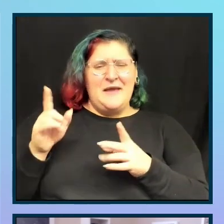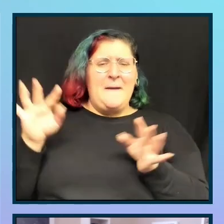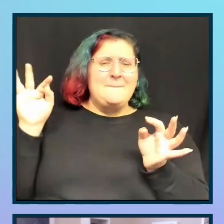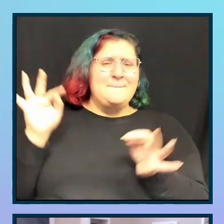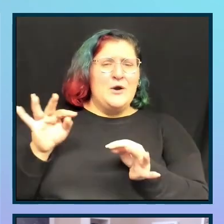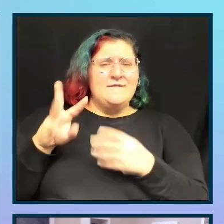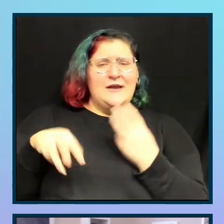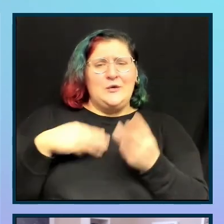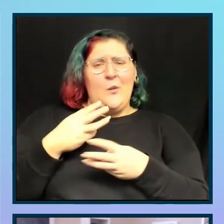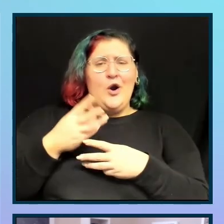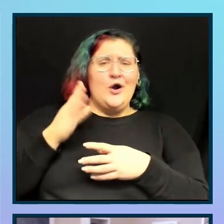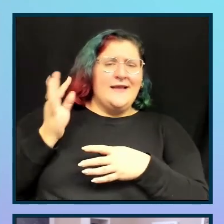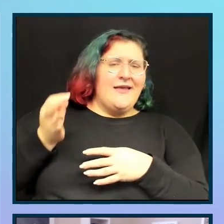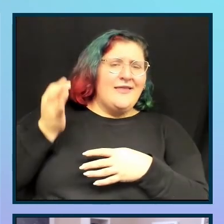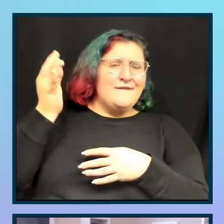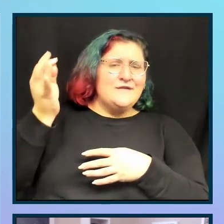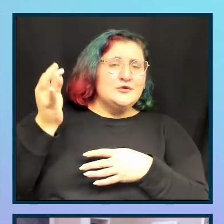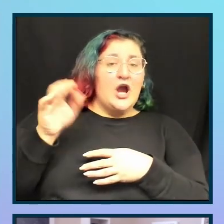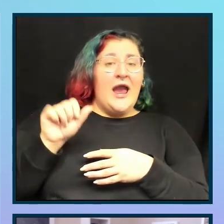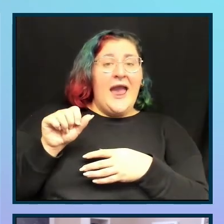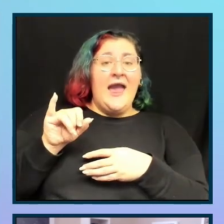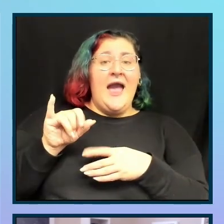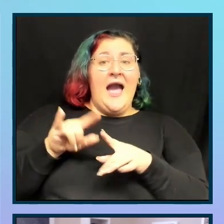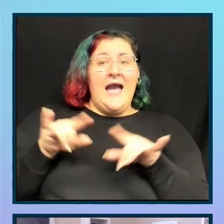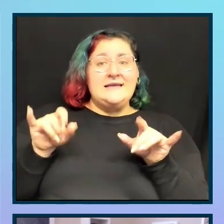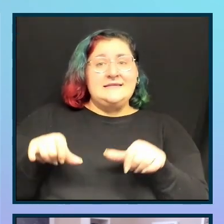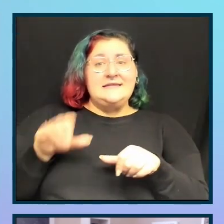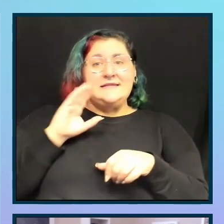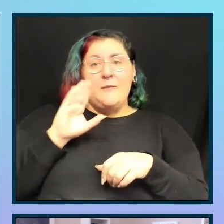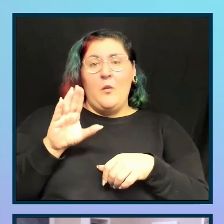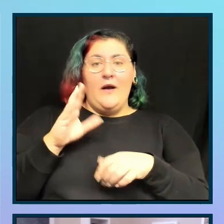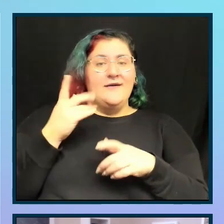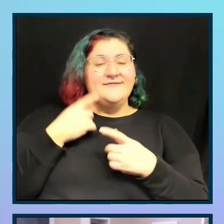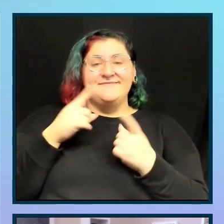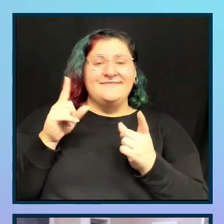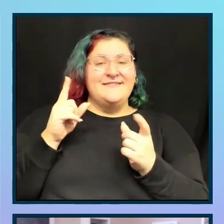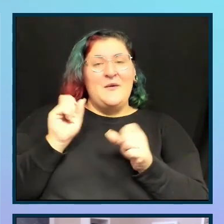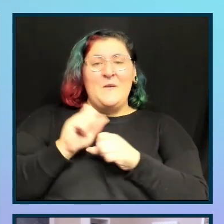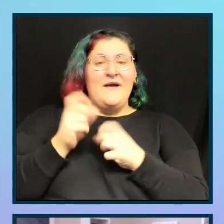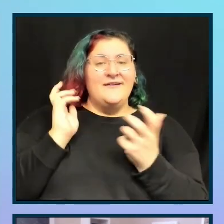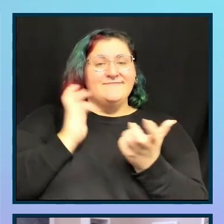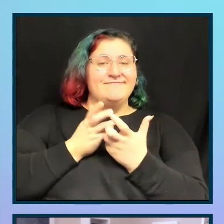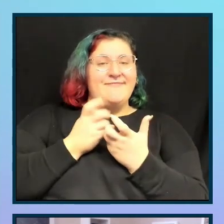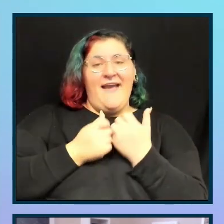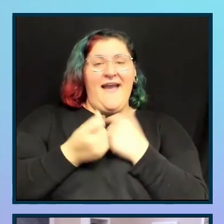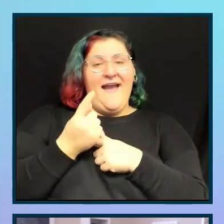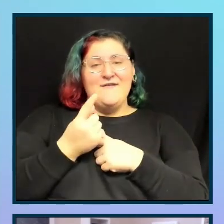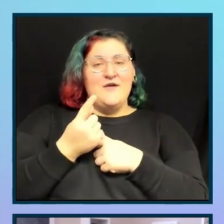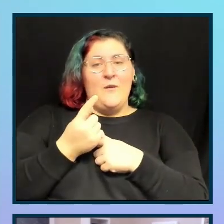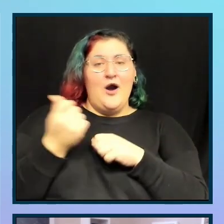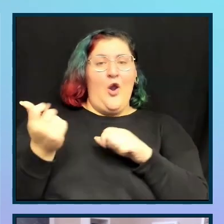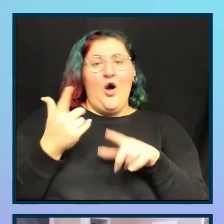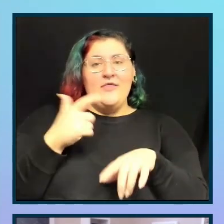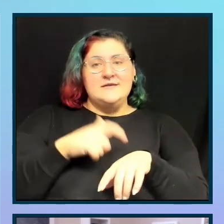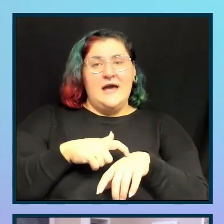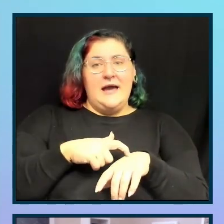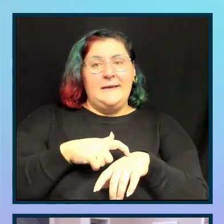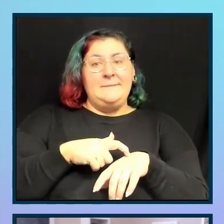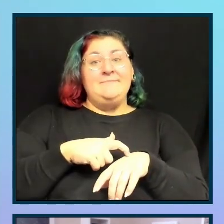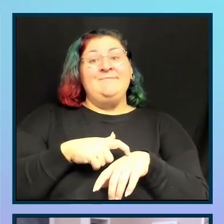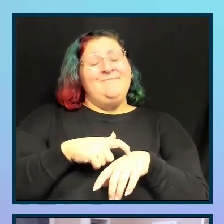that the AI system is going to work for every single person all of the time.